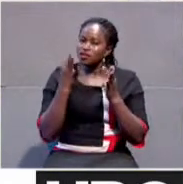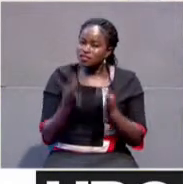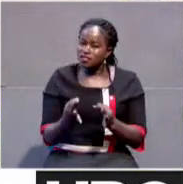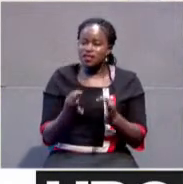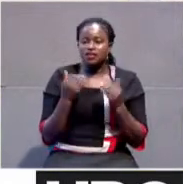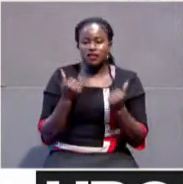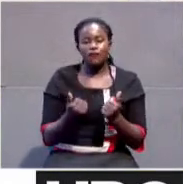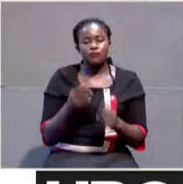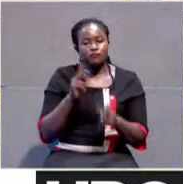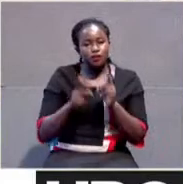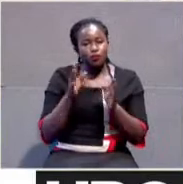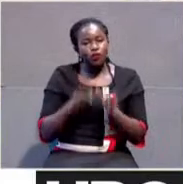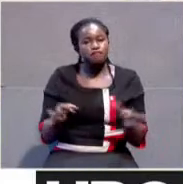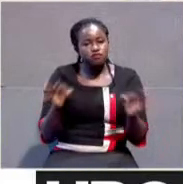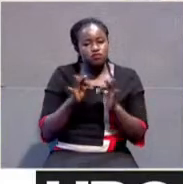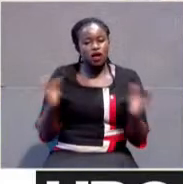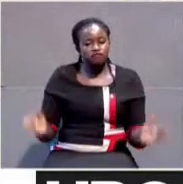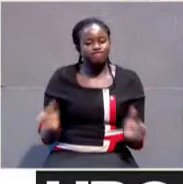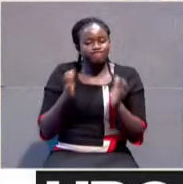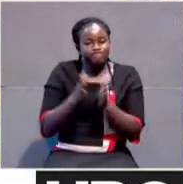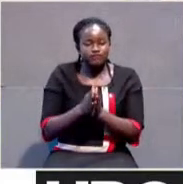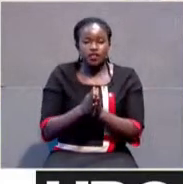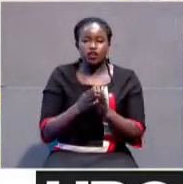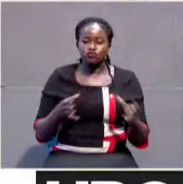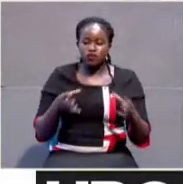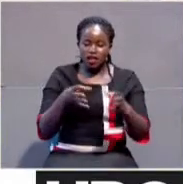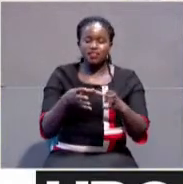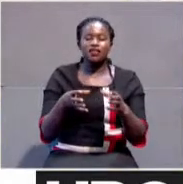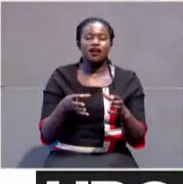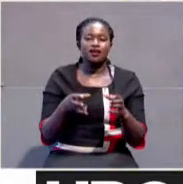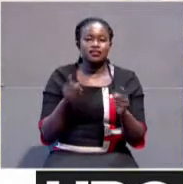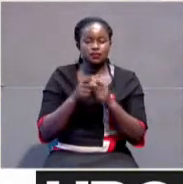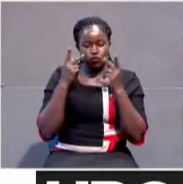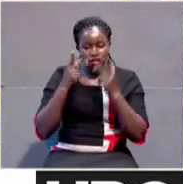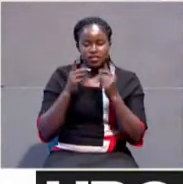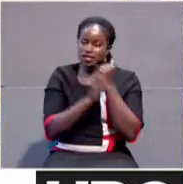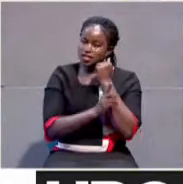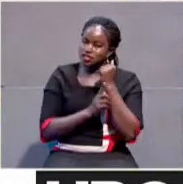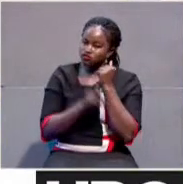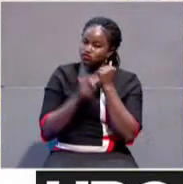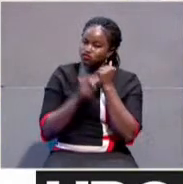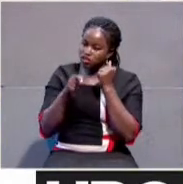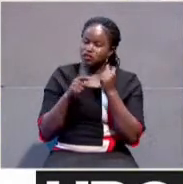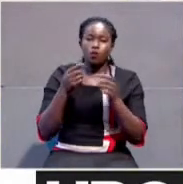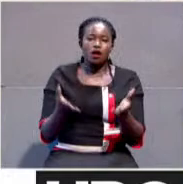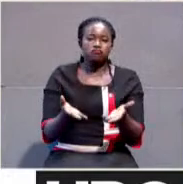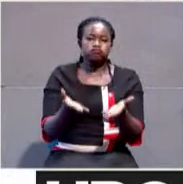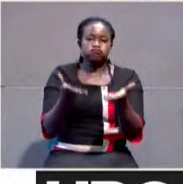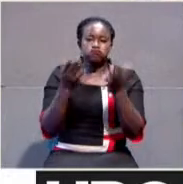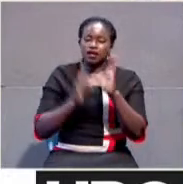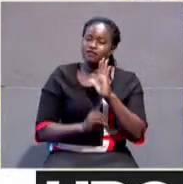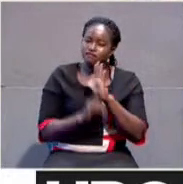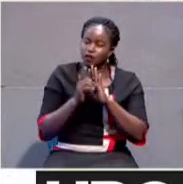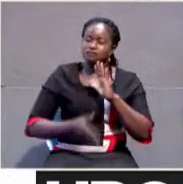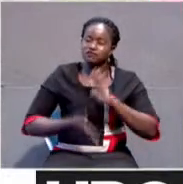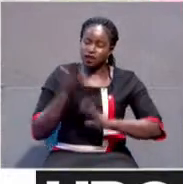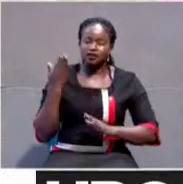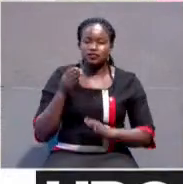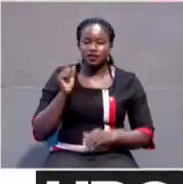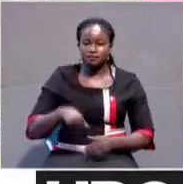our people together, and you will see this district accelerating development as far as